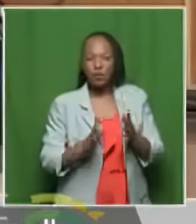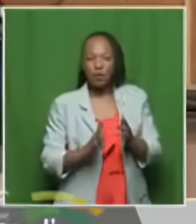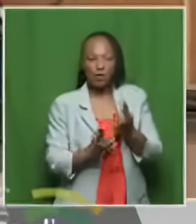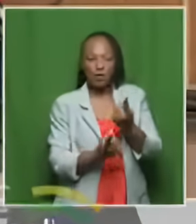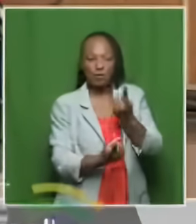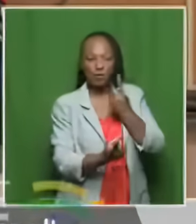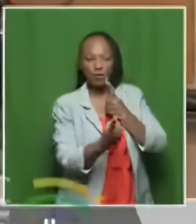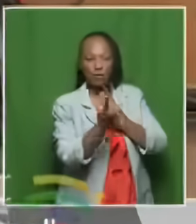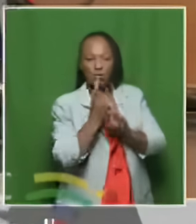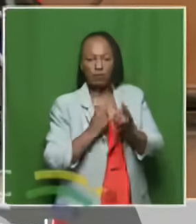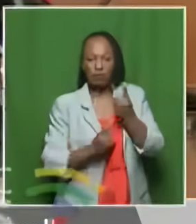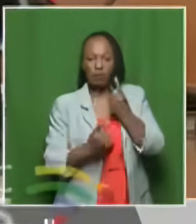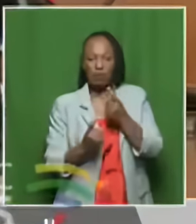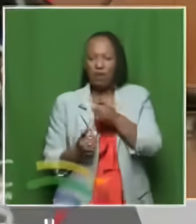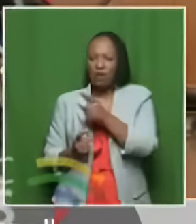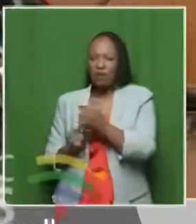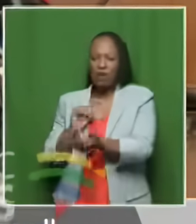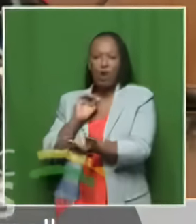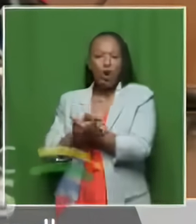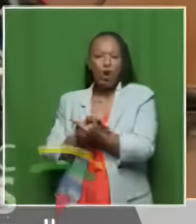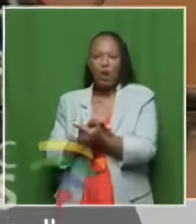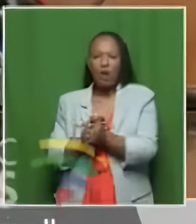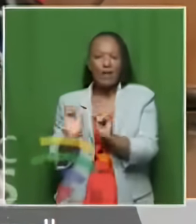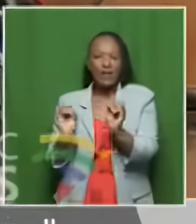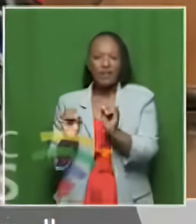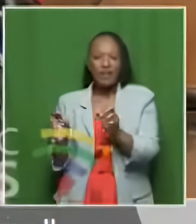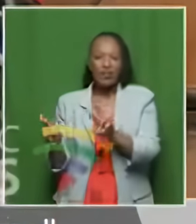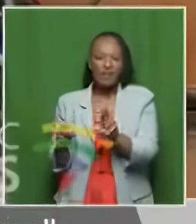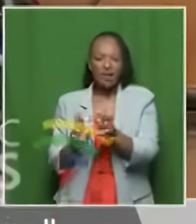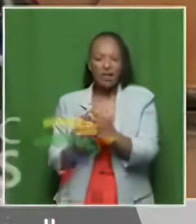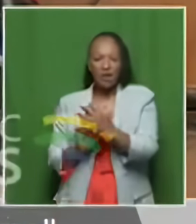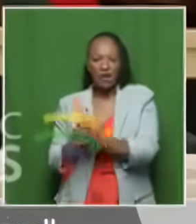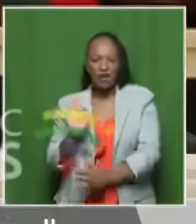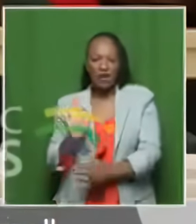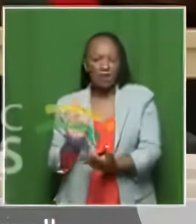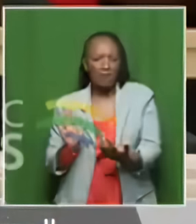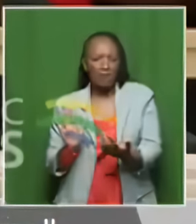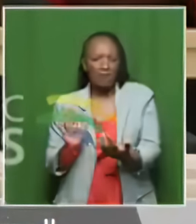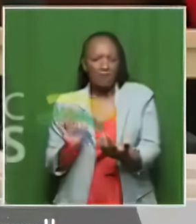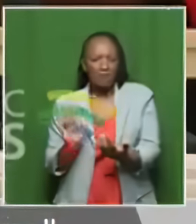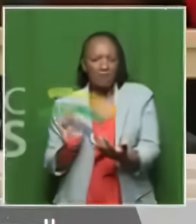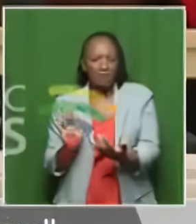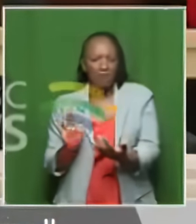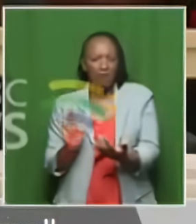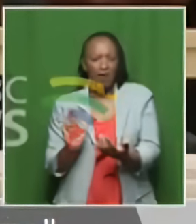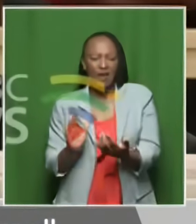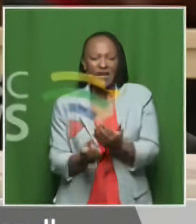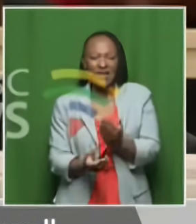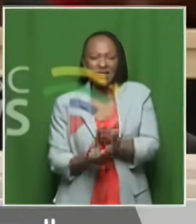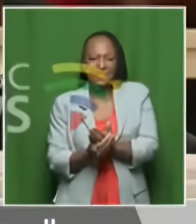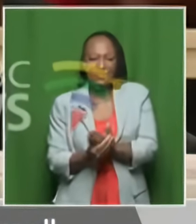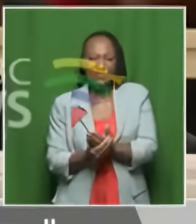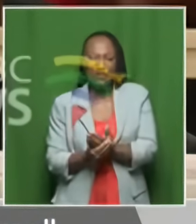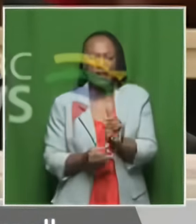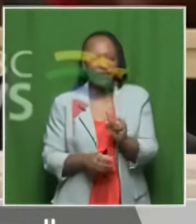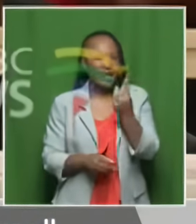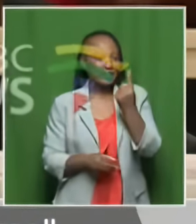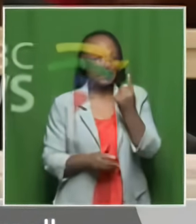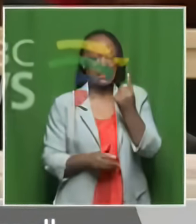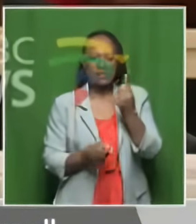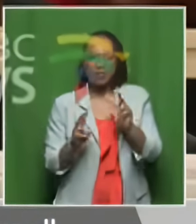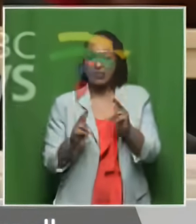got no law to refer to. He has got no precedence to refer to. This is the case of its first